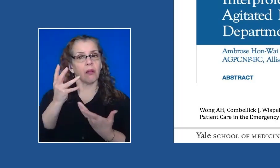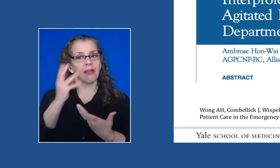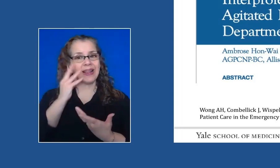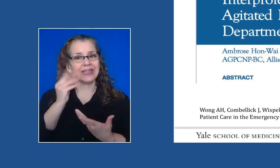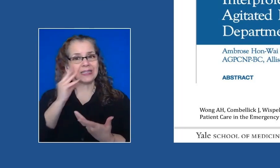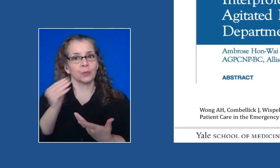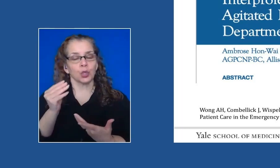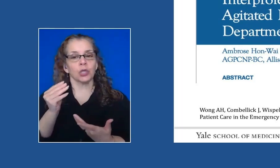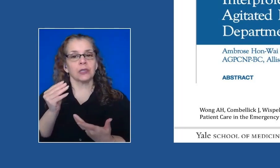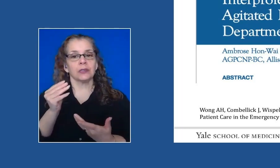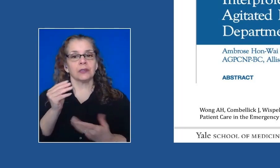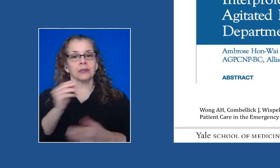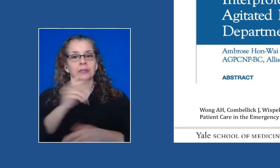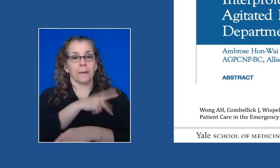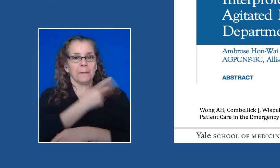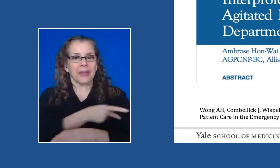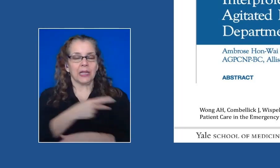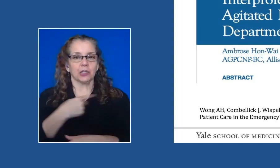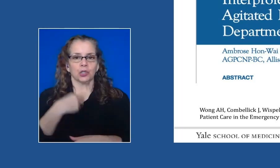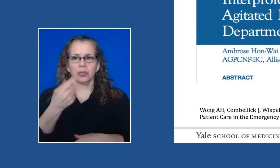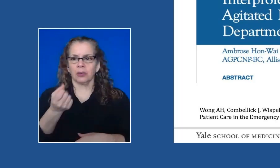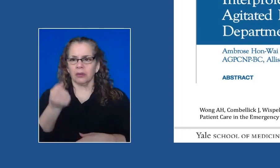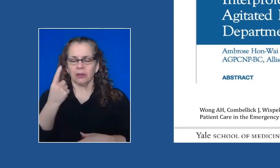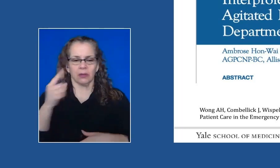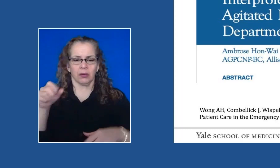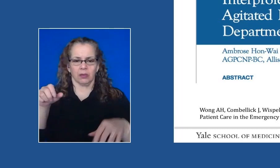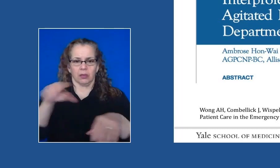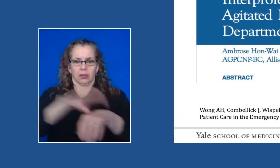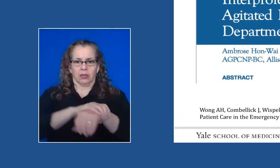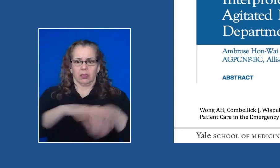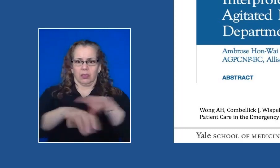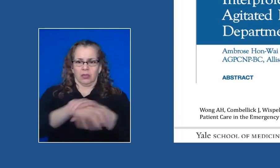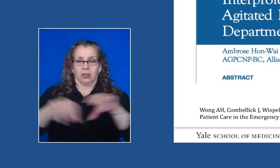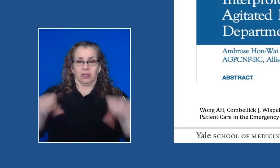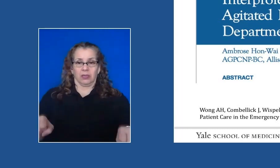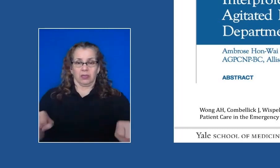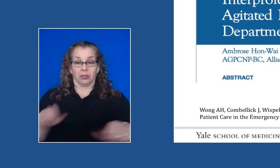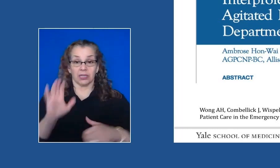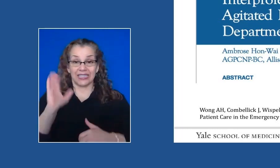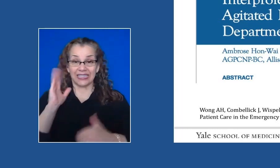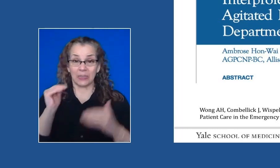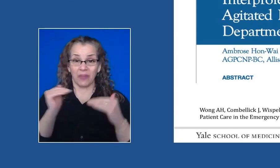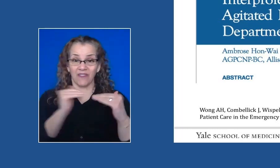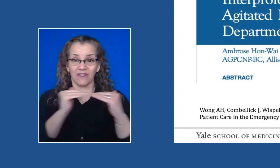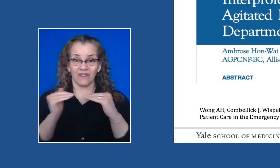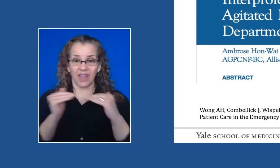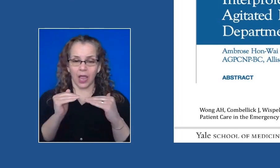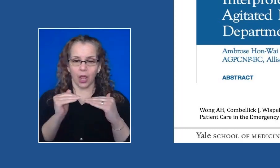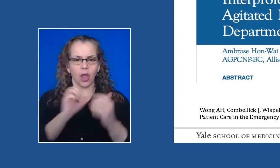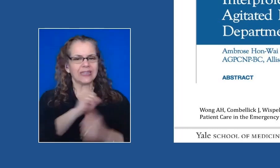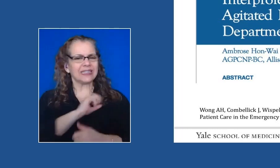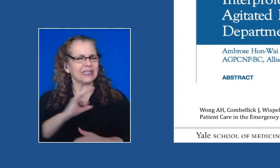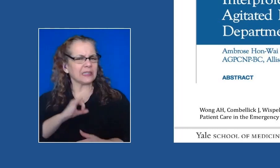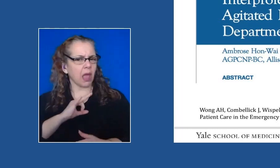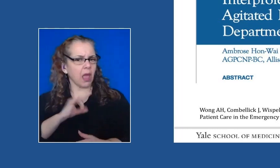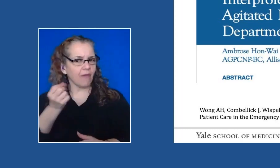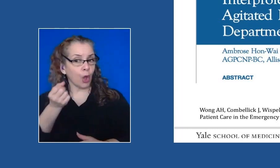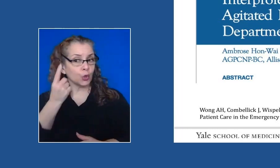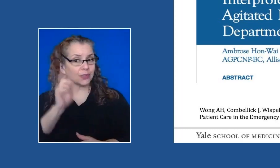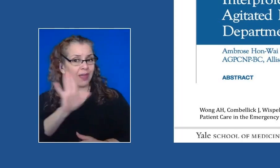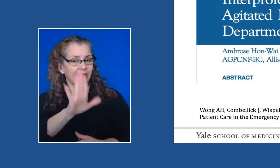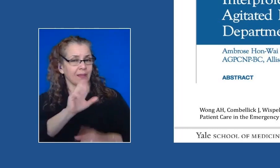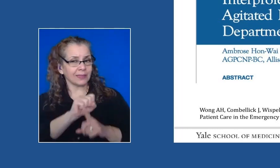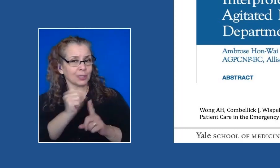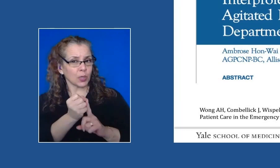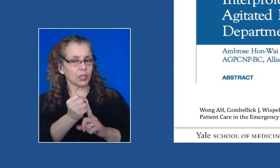staff members don't understand them, don't treat them well, does that seem fair to staff? And how are staff thinking and perceiving this? So we also went to our